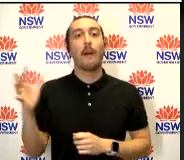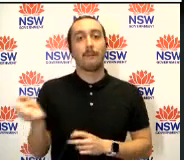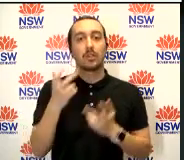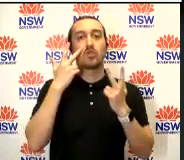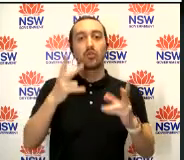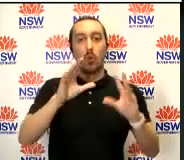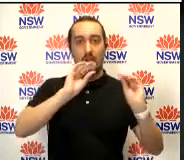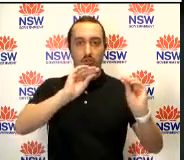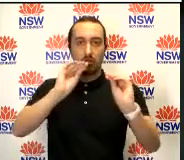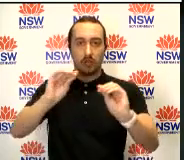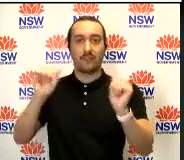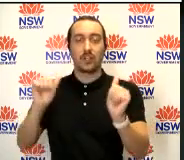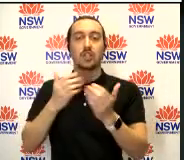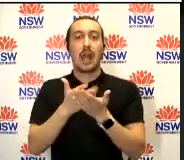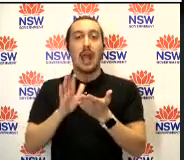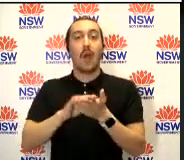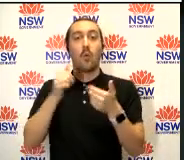to the use of these systems.